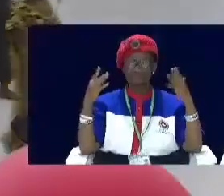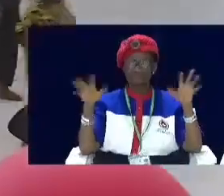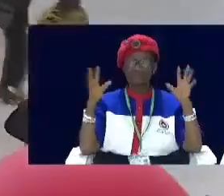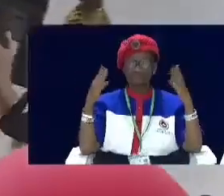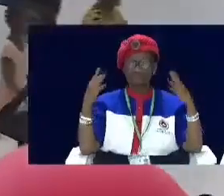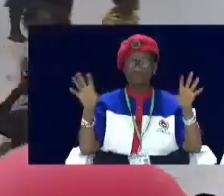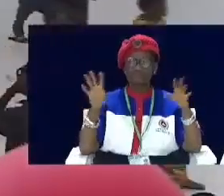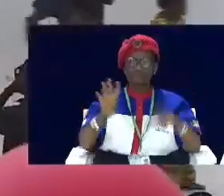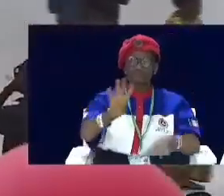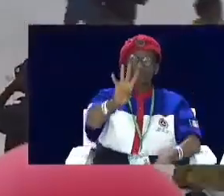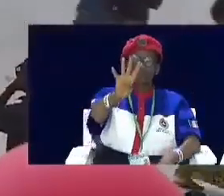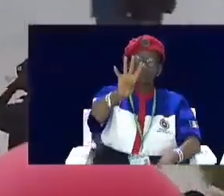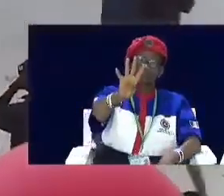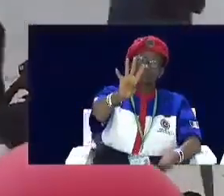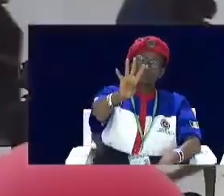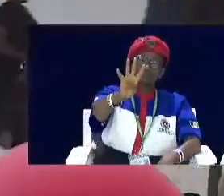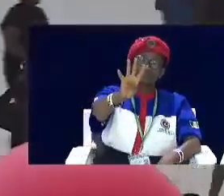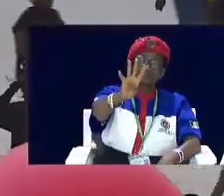Four.